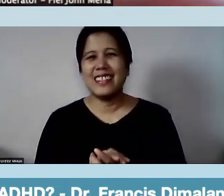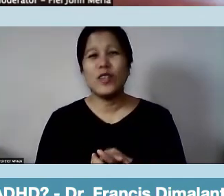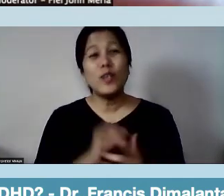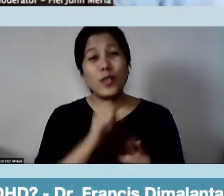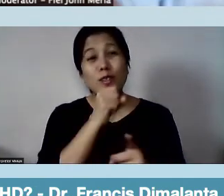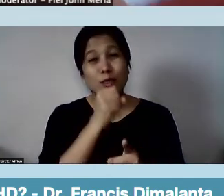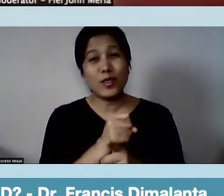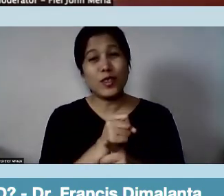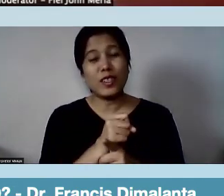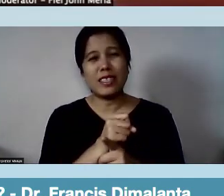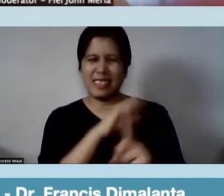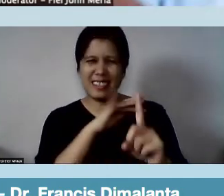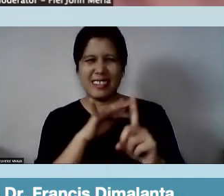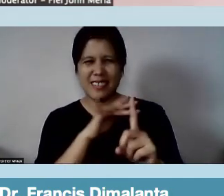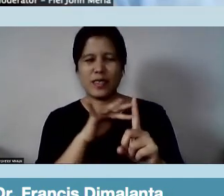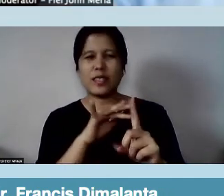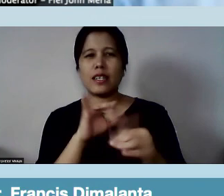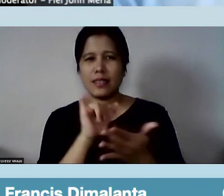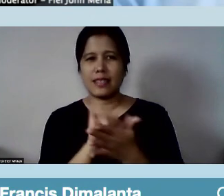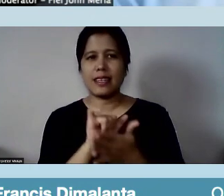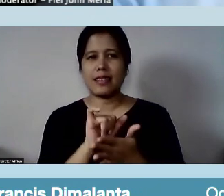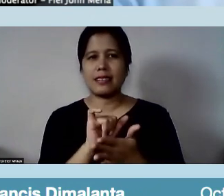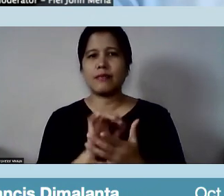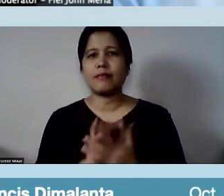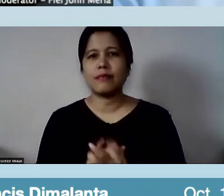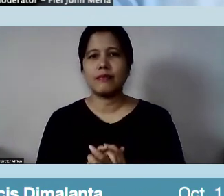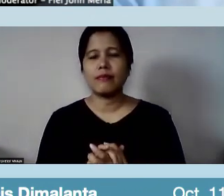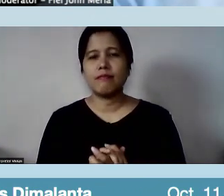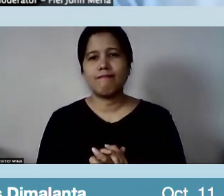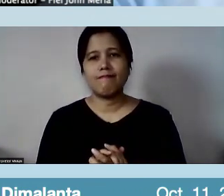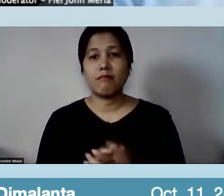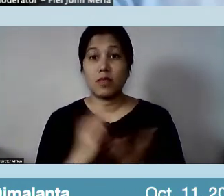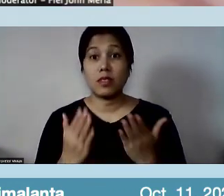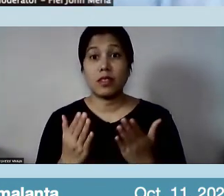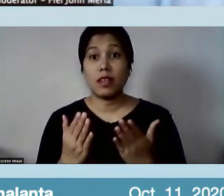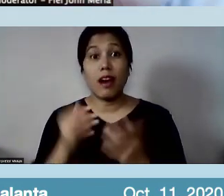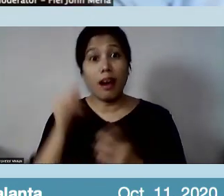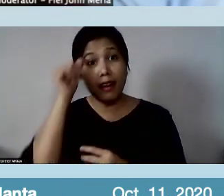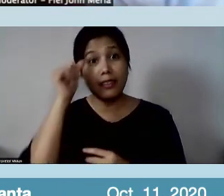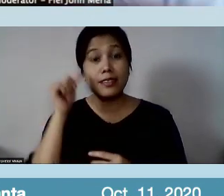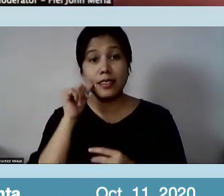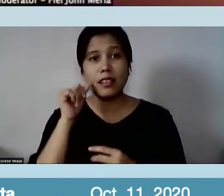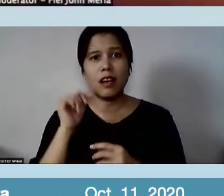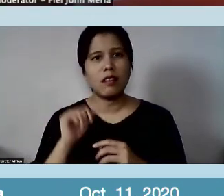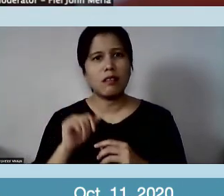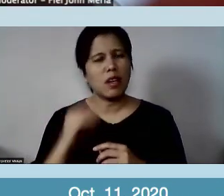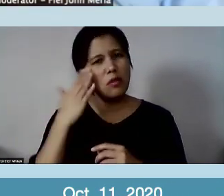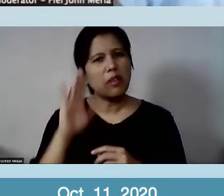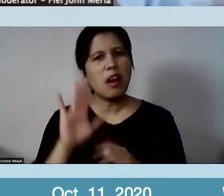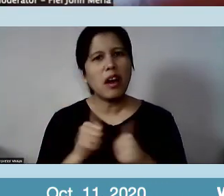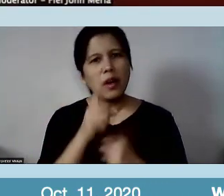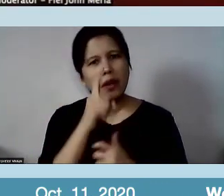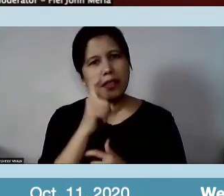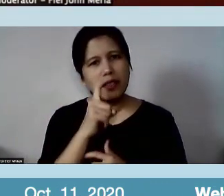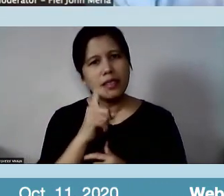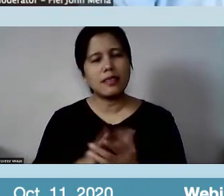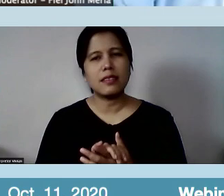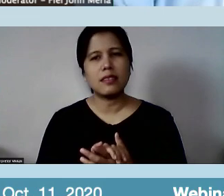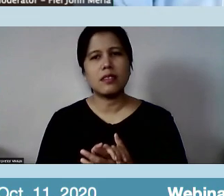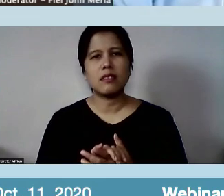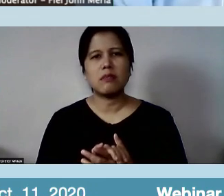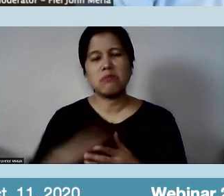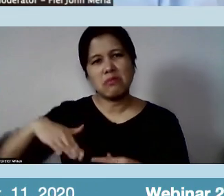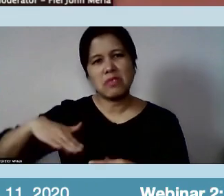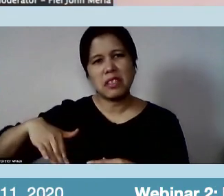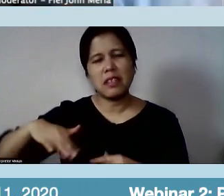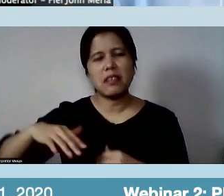doctor may have seen that. But kasi siguro adult, I don't know how old he is already. Like you said, nothing's too late.